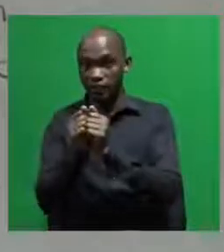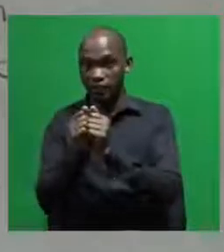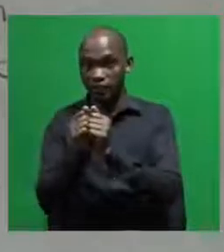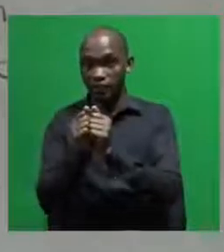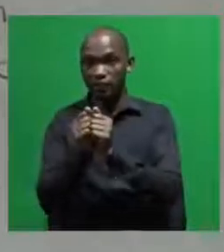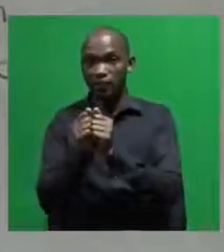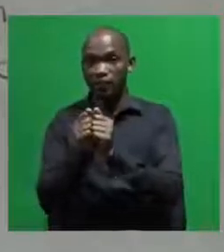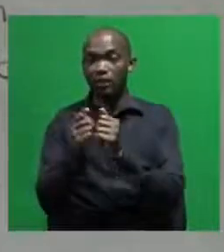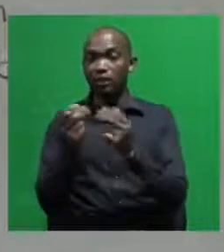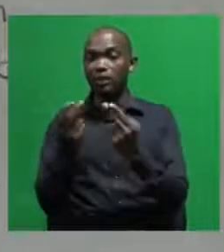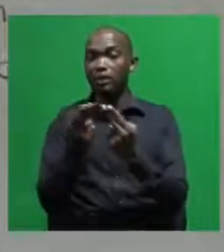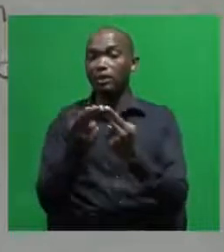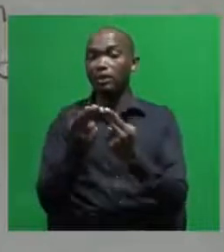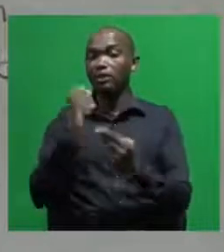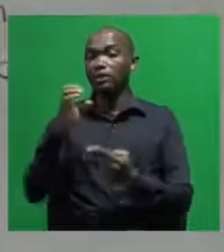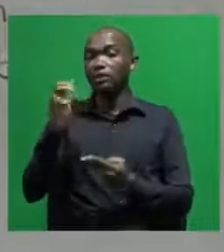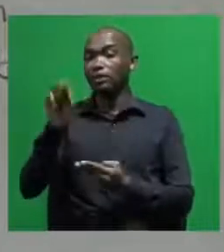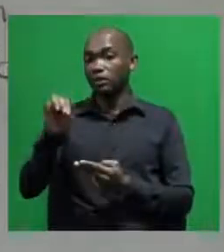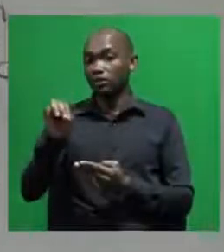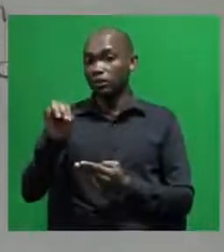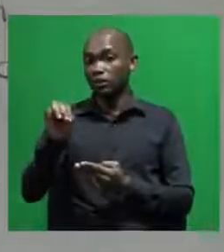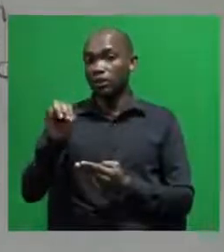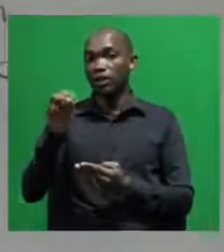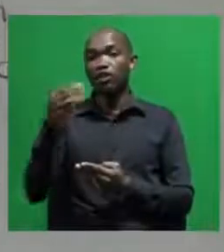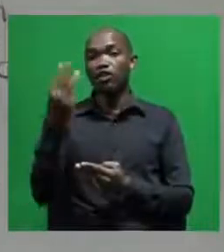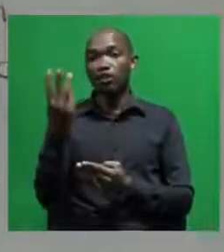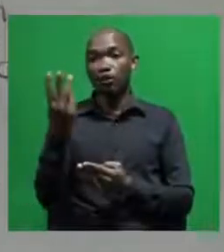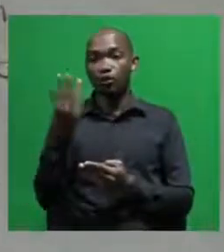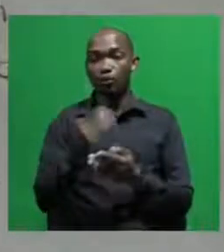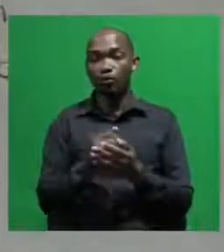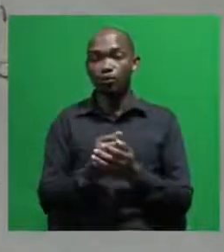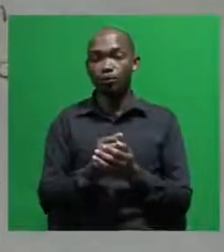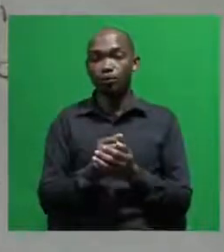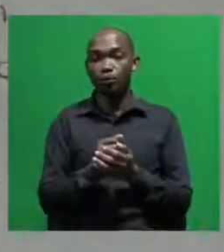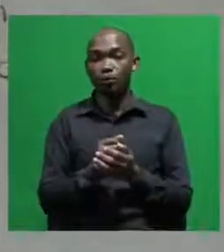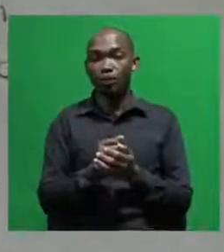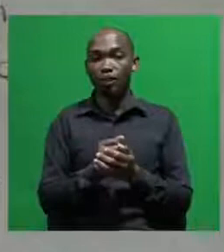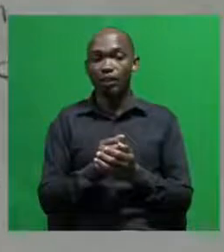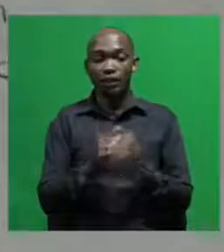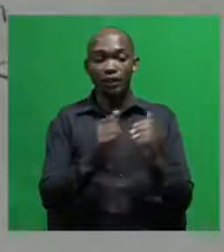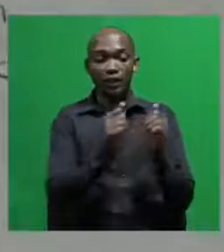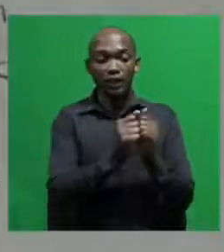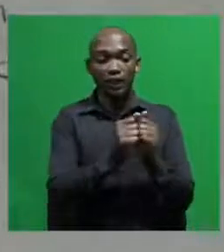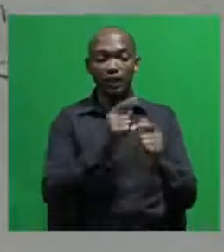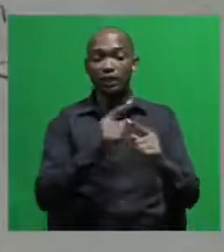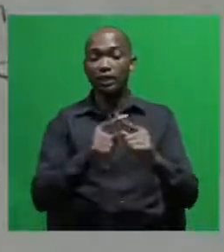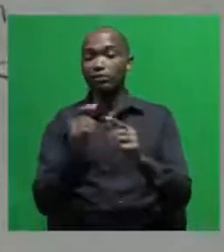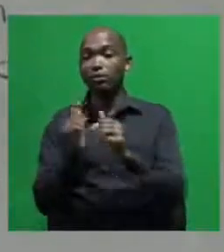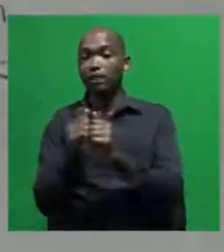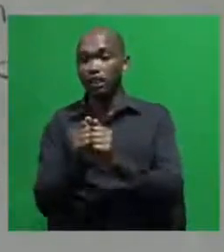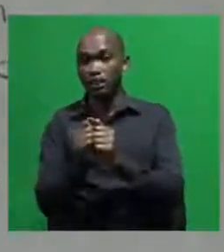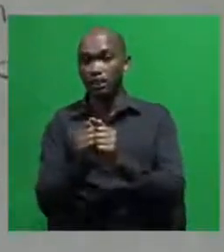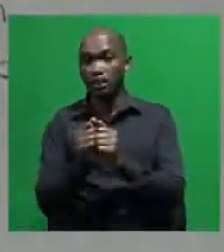So we have 10 times 5 times 2 is 10. This is centimeter cube.